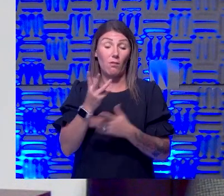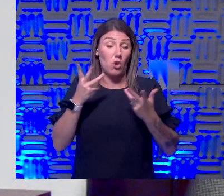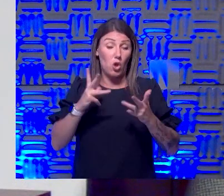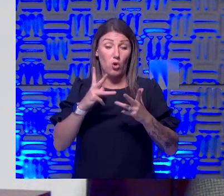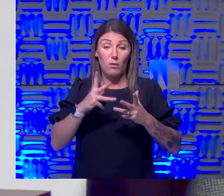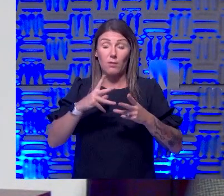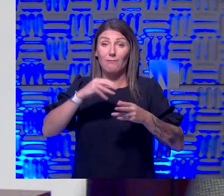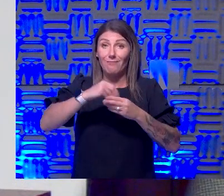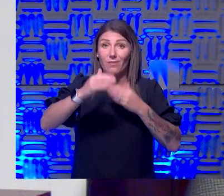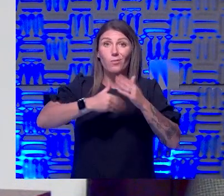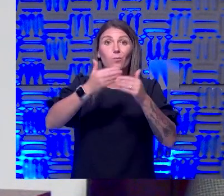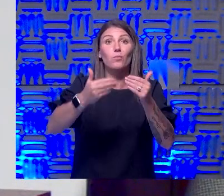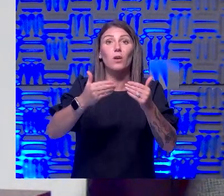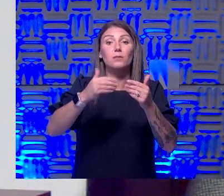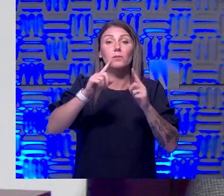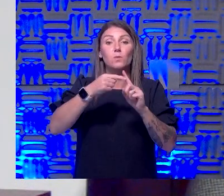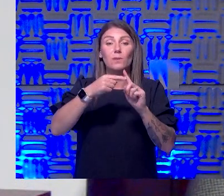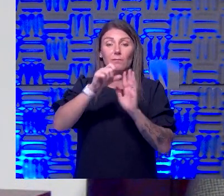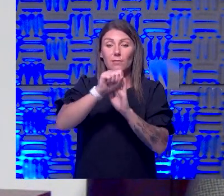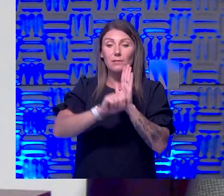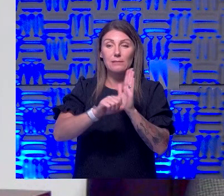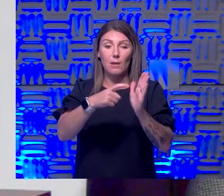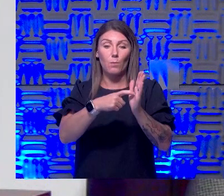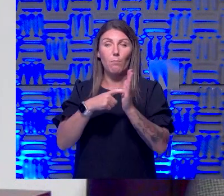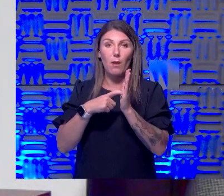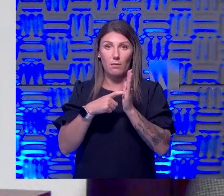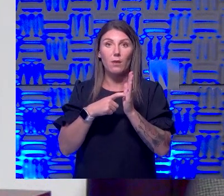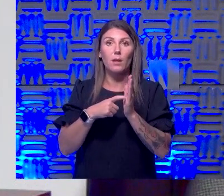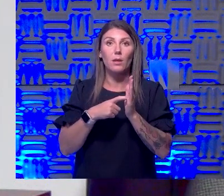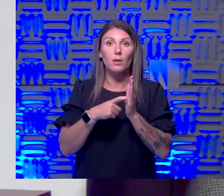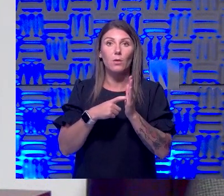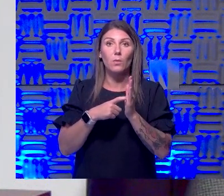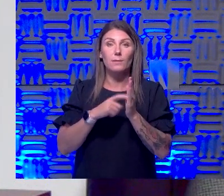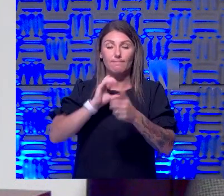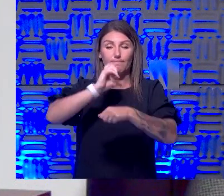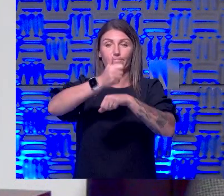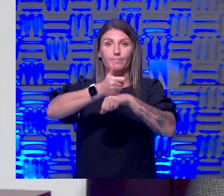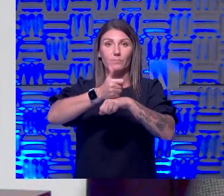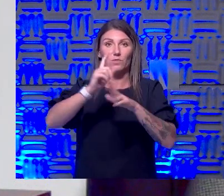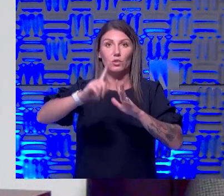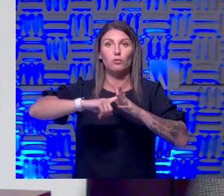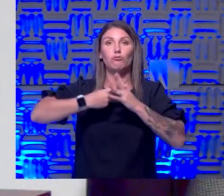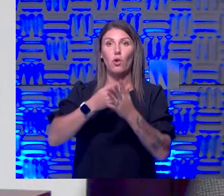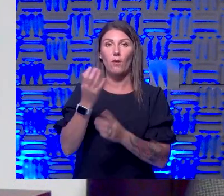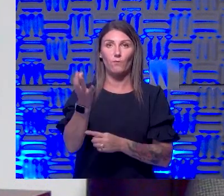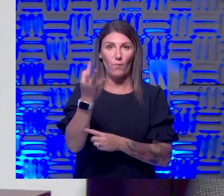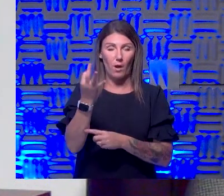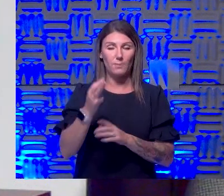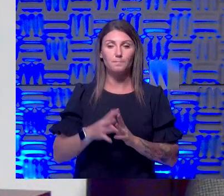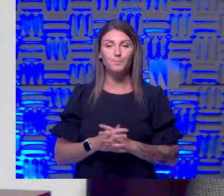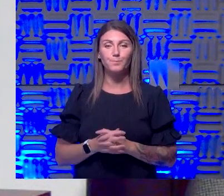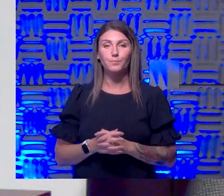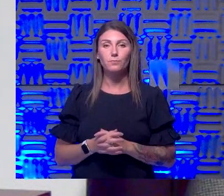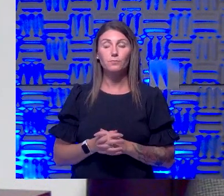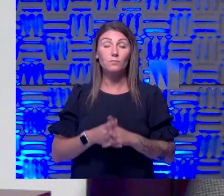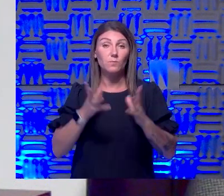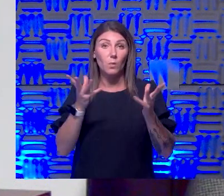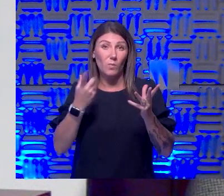process when the state mandate was issued to begin on Friday. And